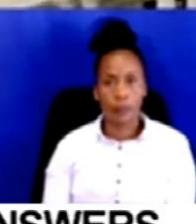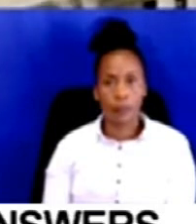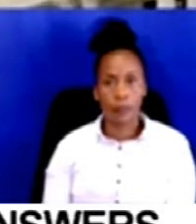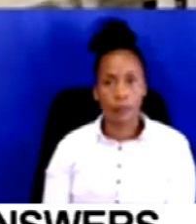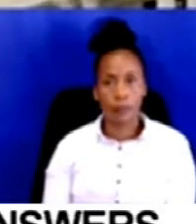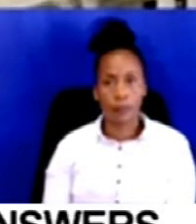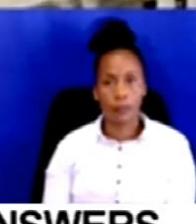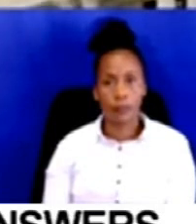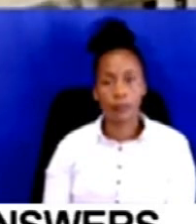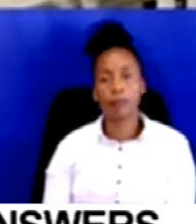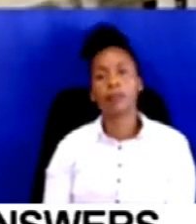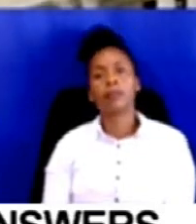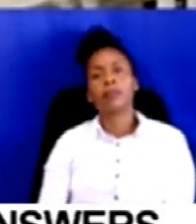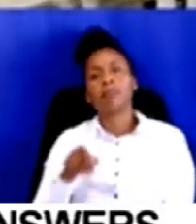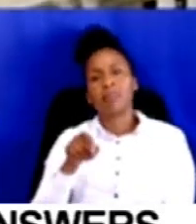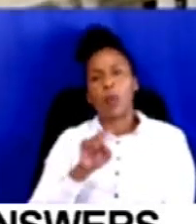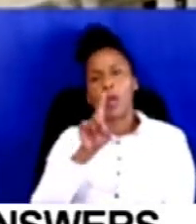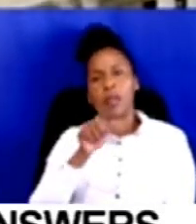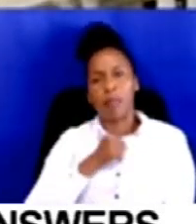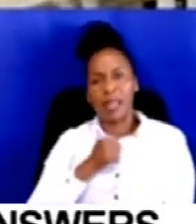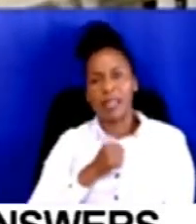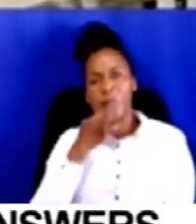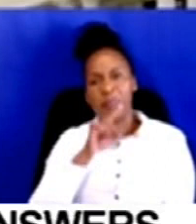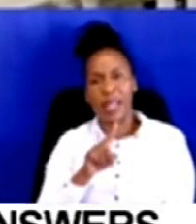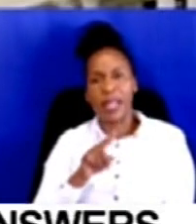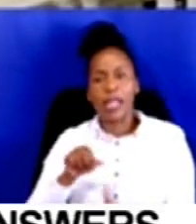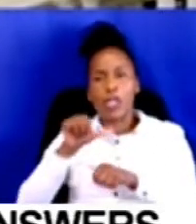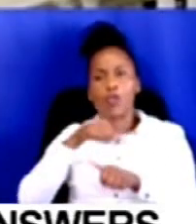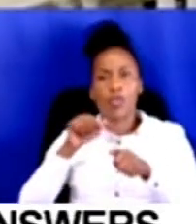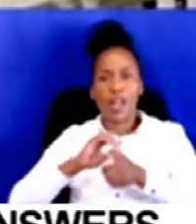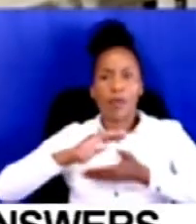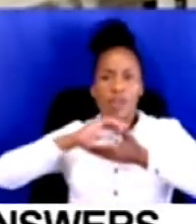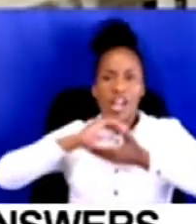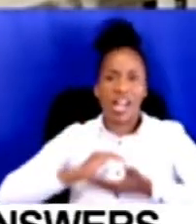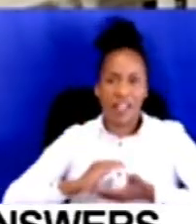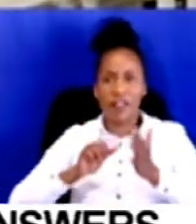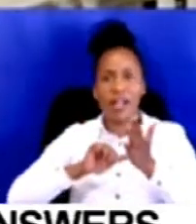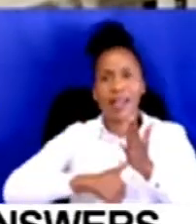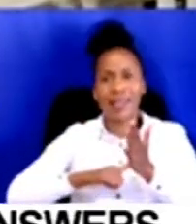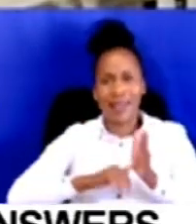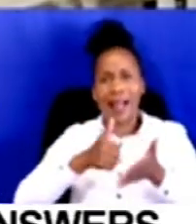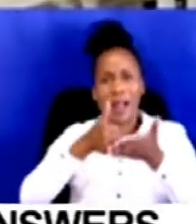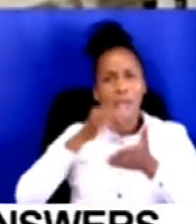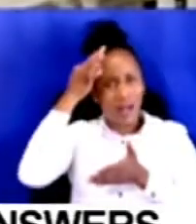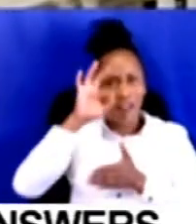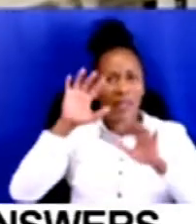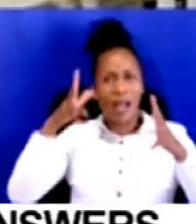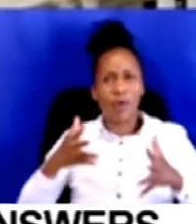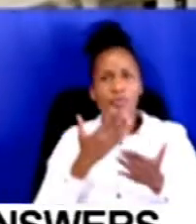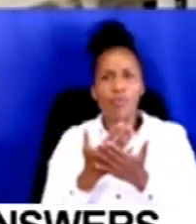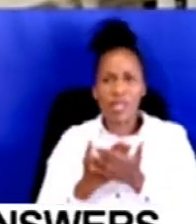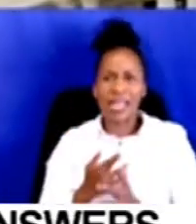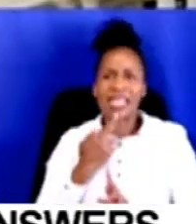to what extent is the social relief grant is assisting government to respond to the immediate relief